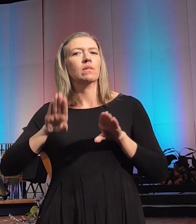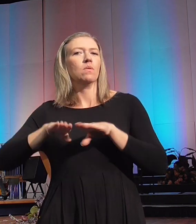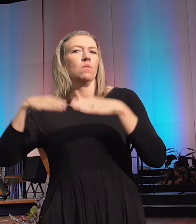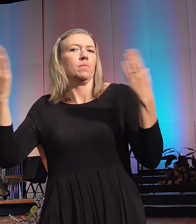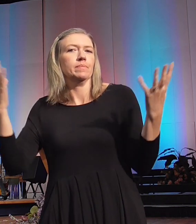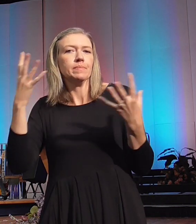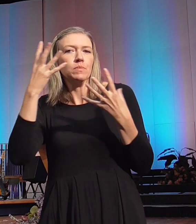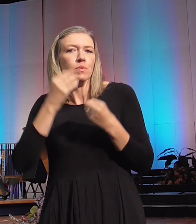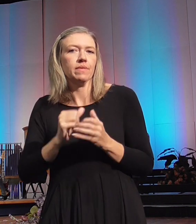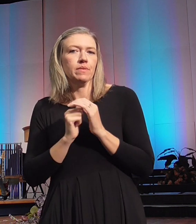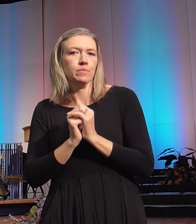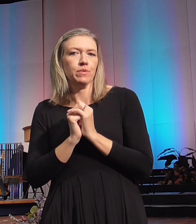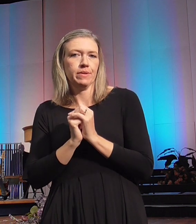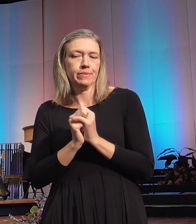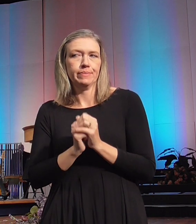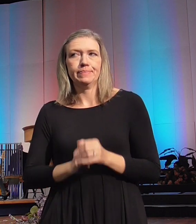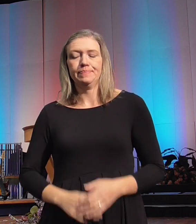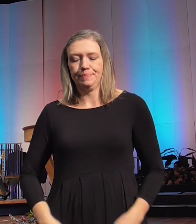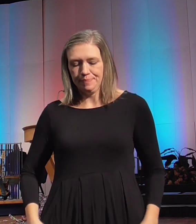prayer.